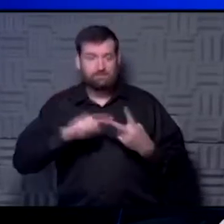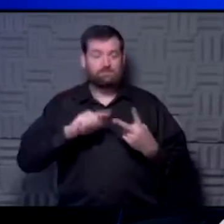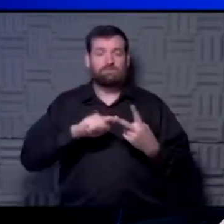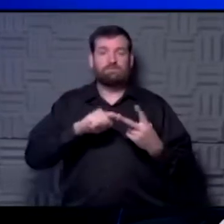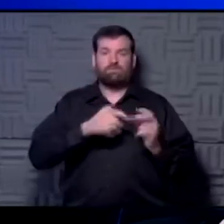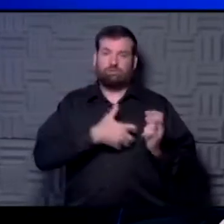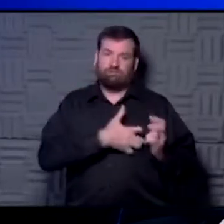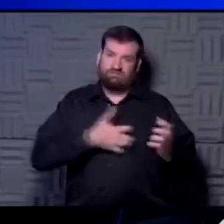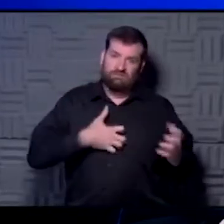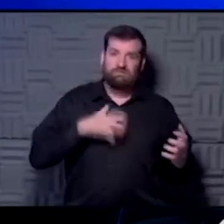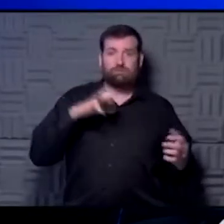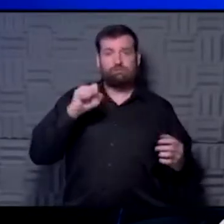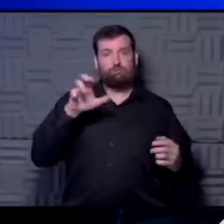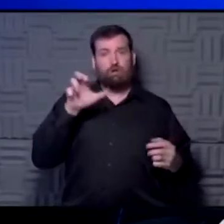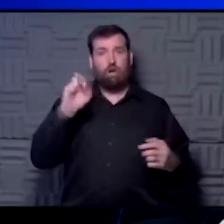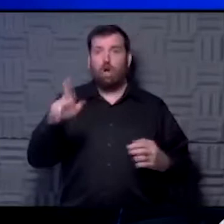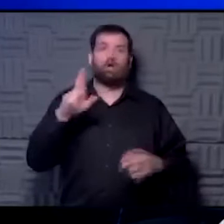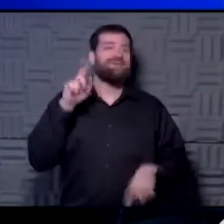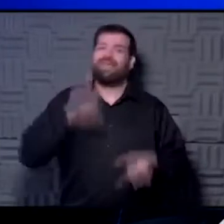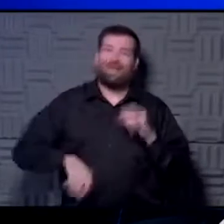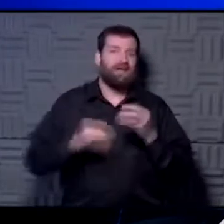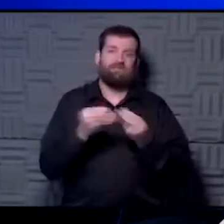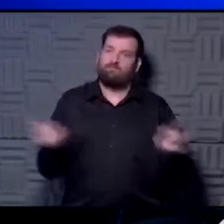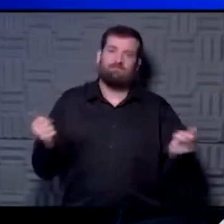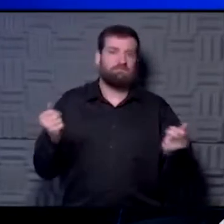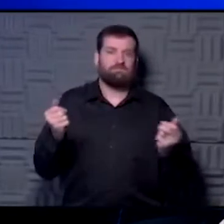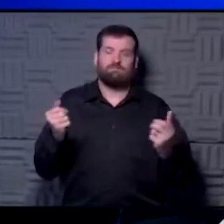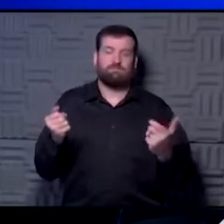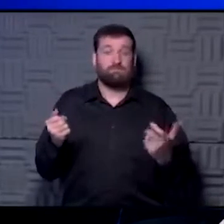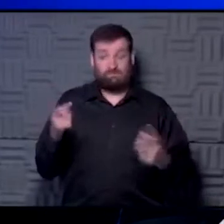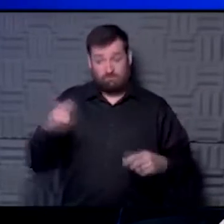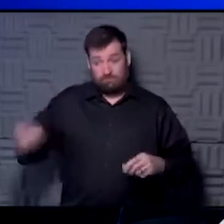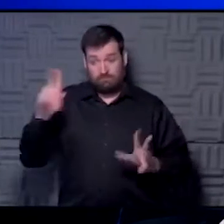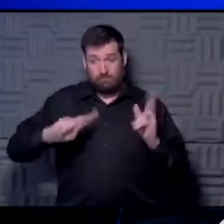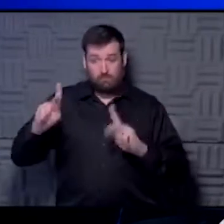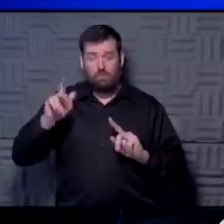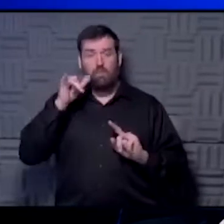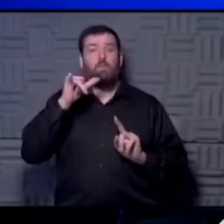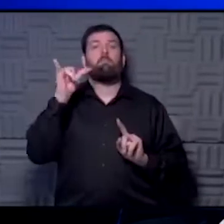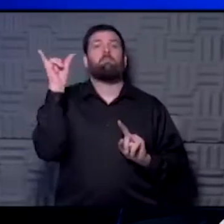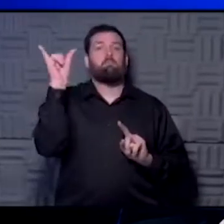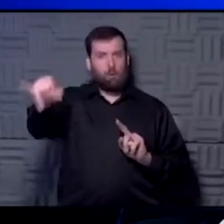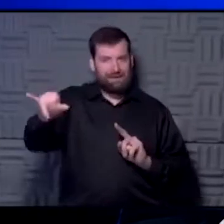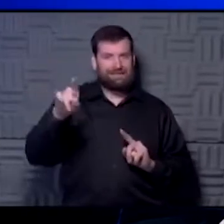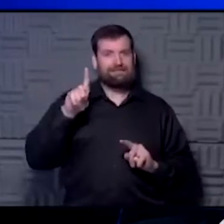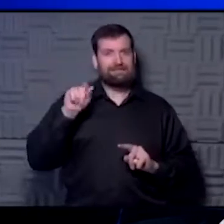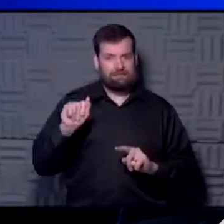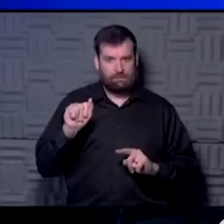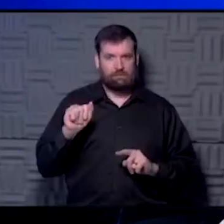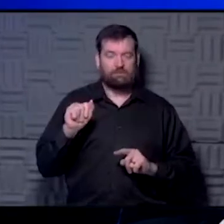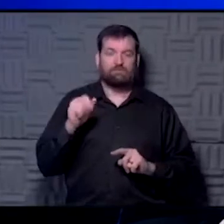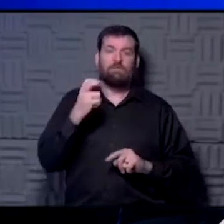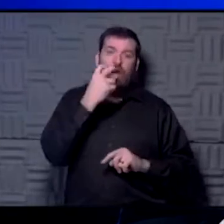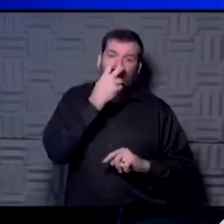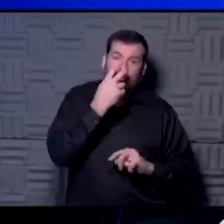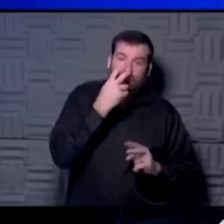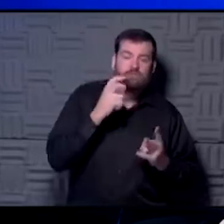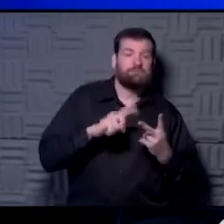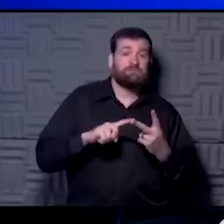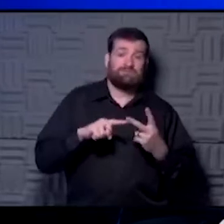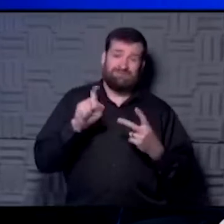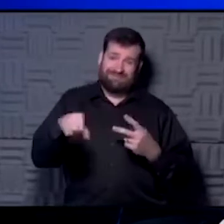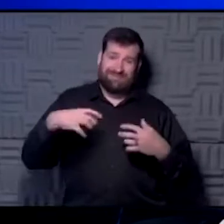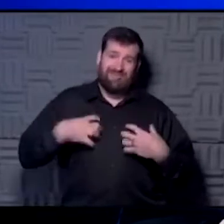reversible process. It may improve a little bit. By and large, those folks can have a permanent disability and be on oxygen and even have to get a